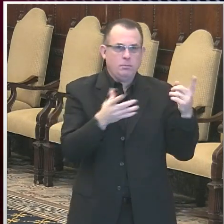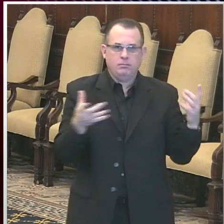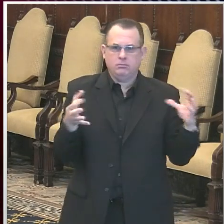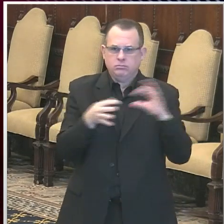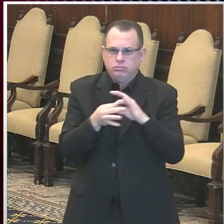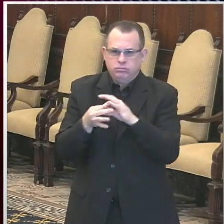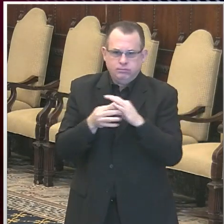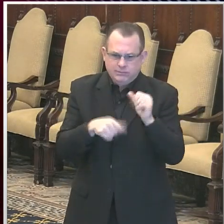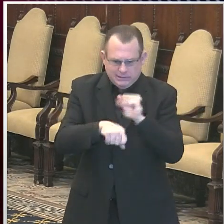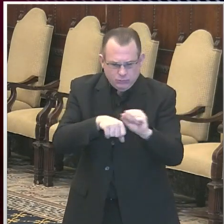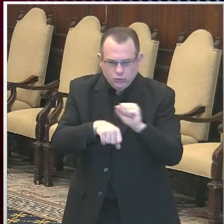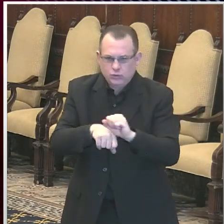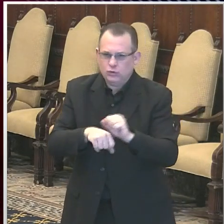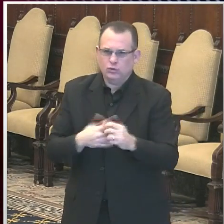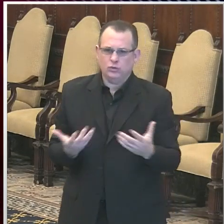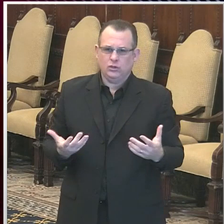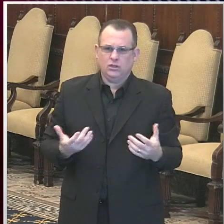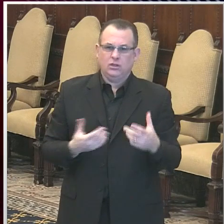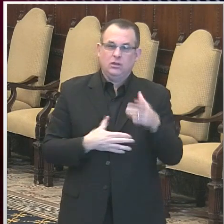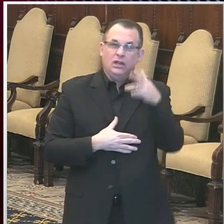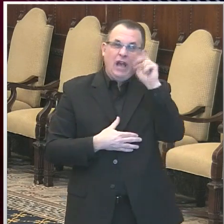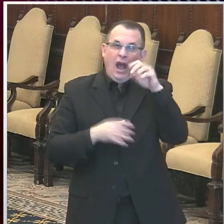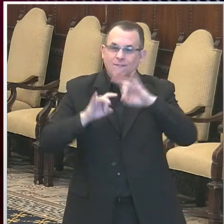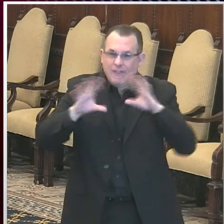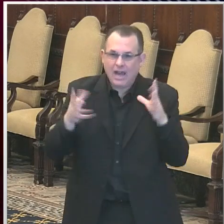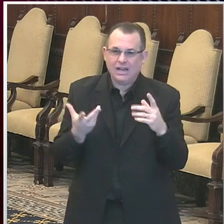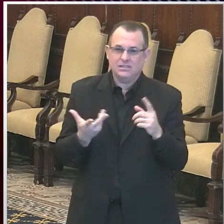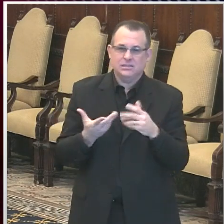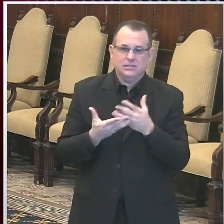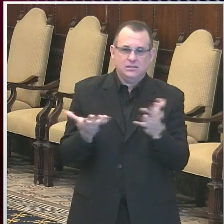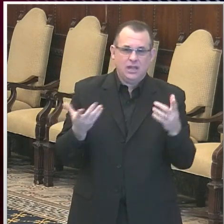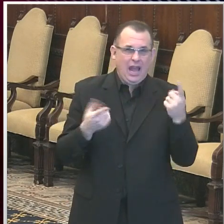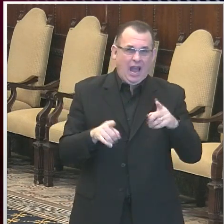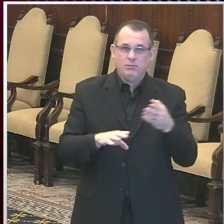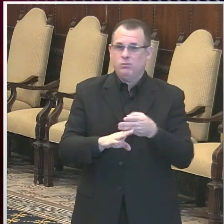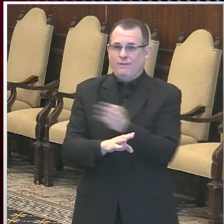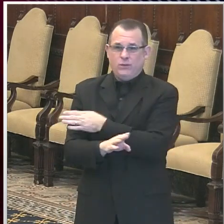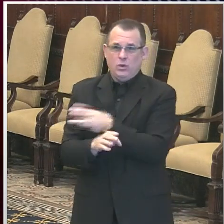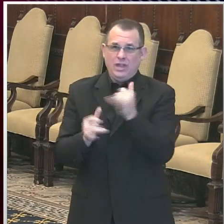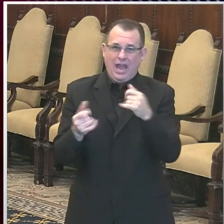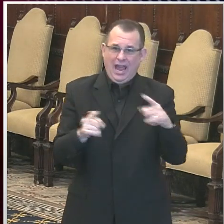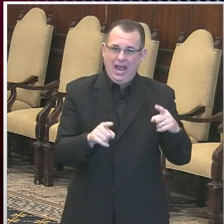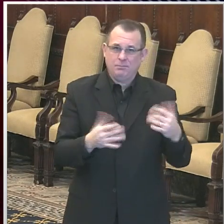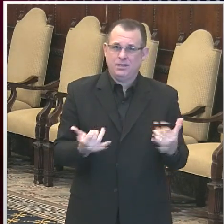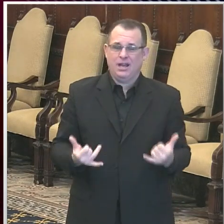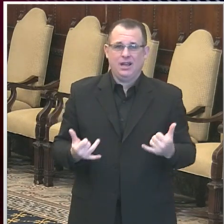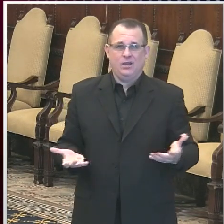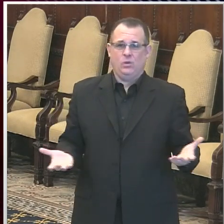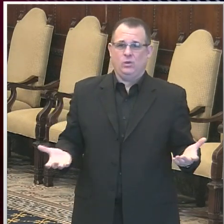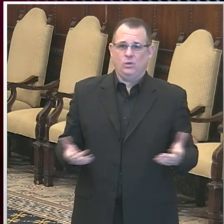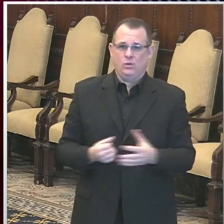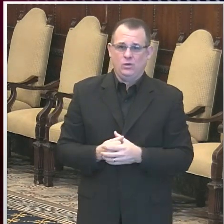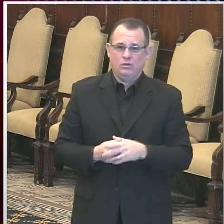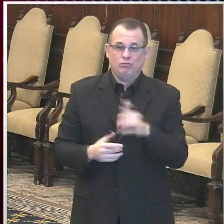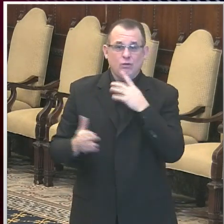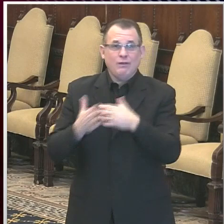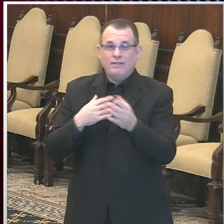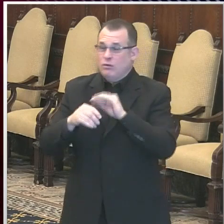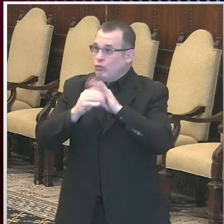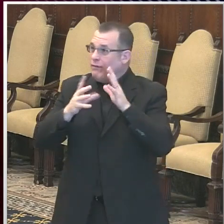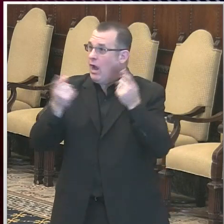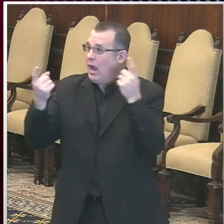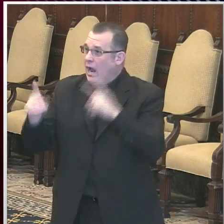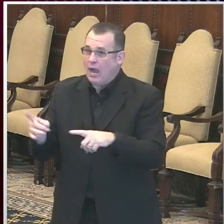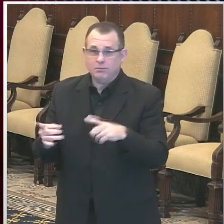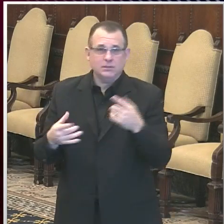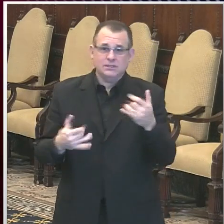epidemic of gun violence when we started this pandemic. We still have an epidemic of gun violence, and we're not going to rest until we are able